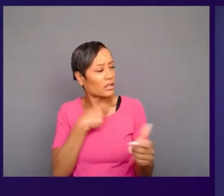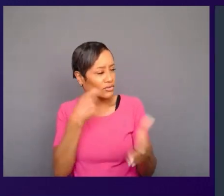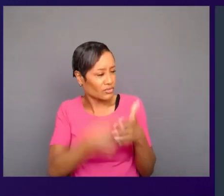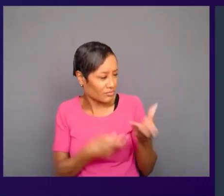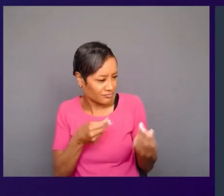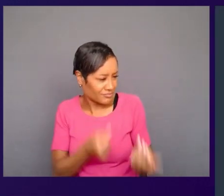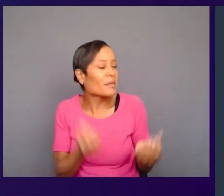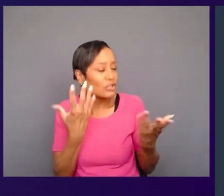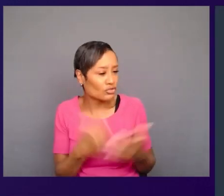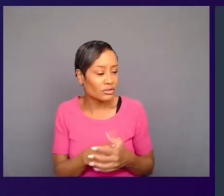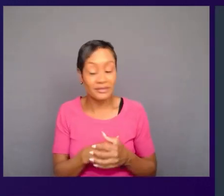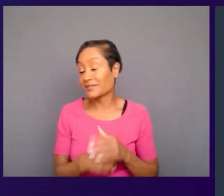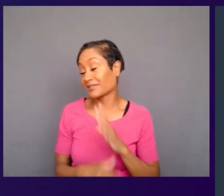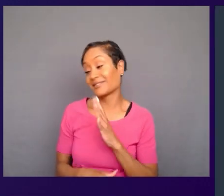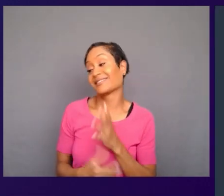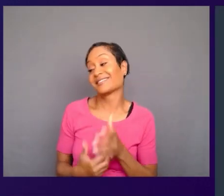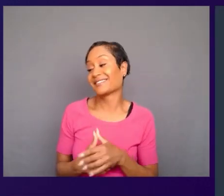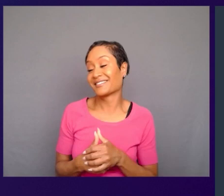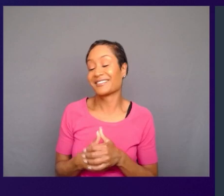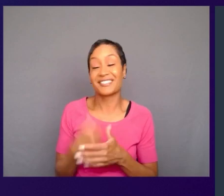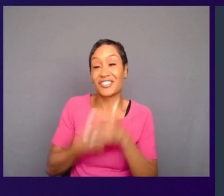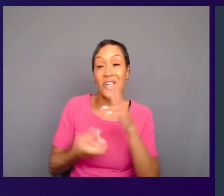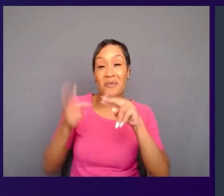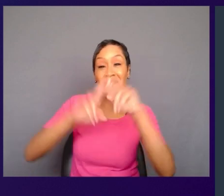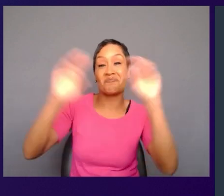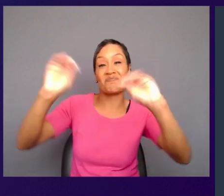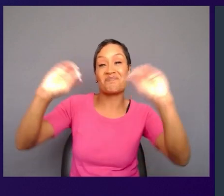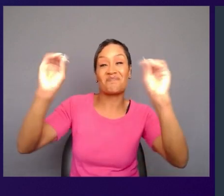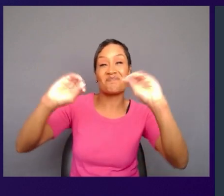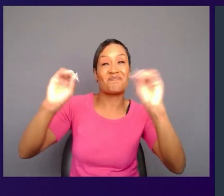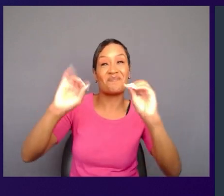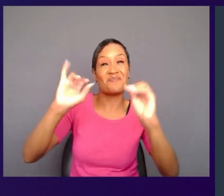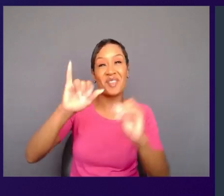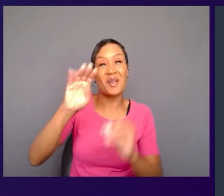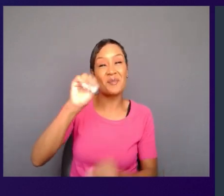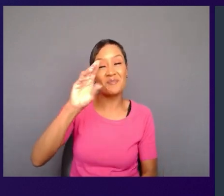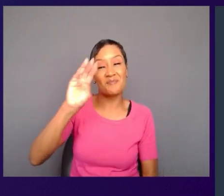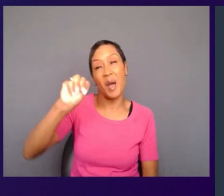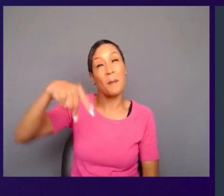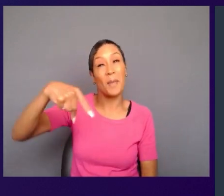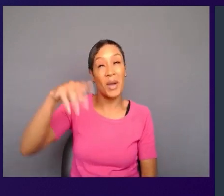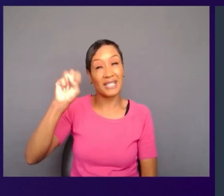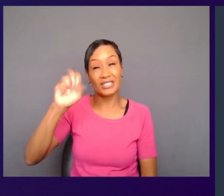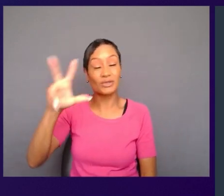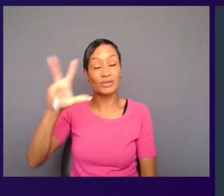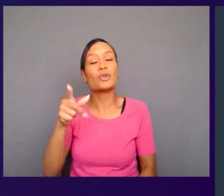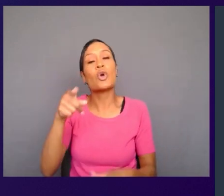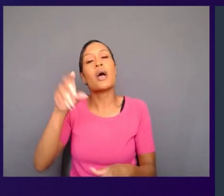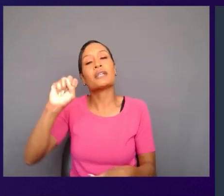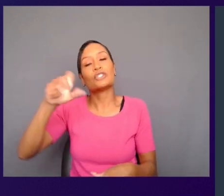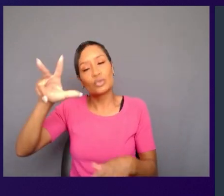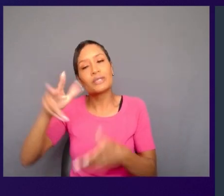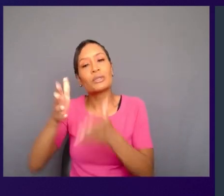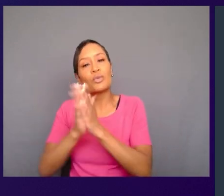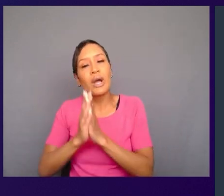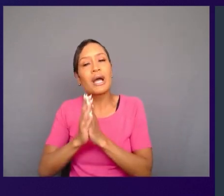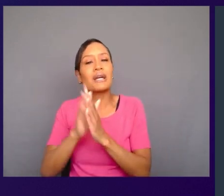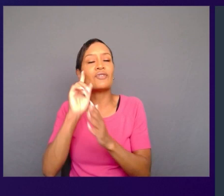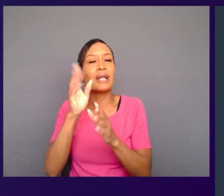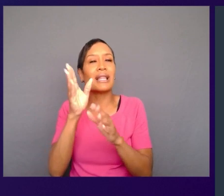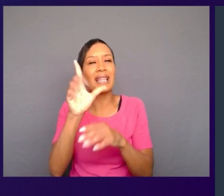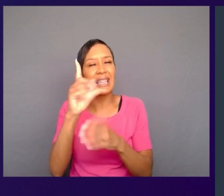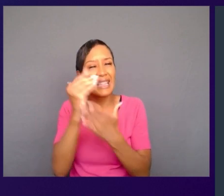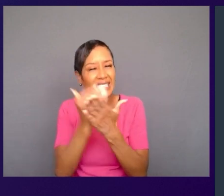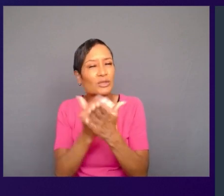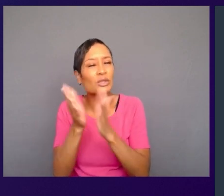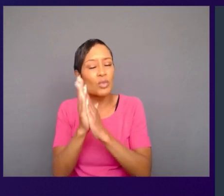parts. There is no additional charge for using Mountpoint for Amazon S3. You pay for S3 API requests such as get, put, and list requests made